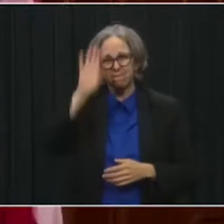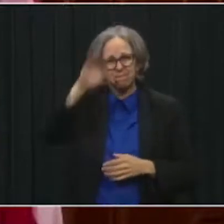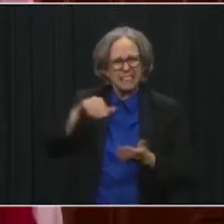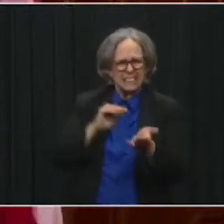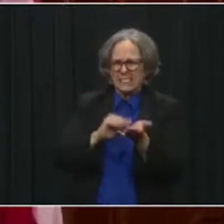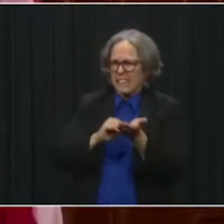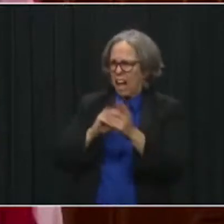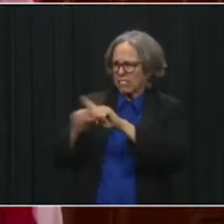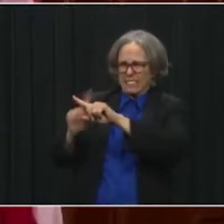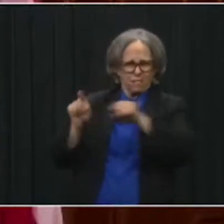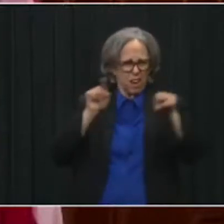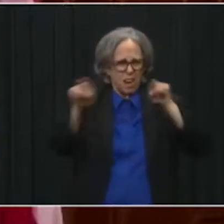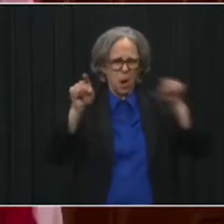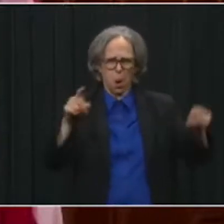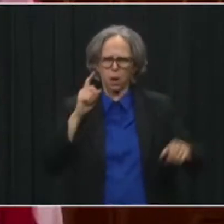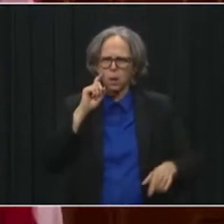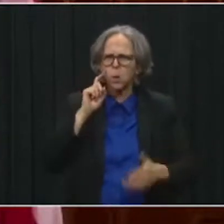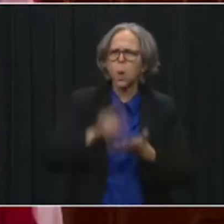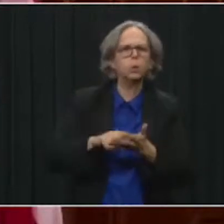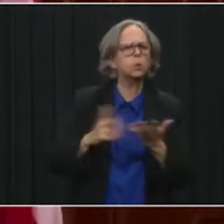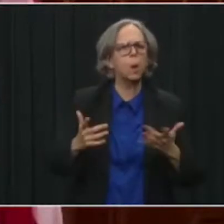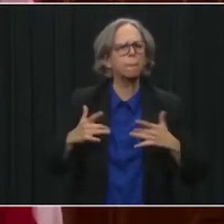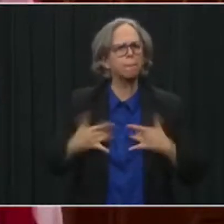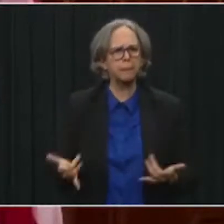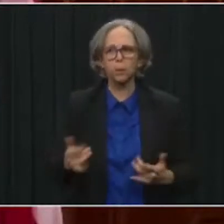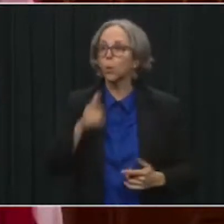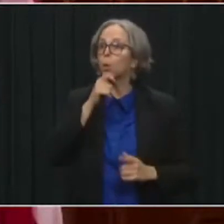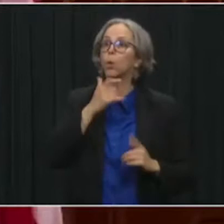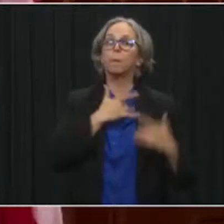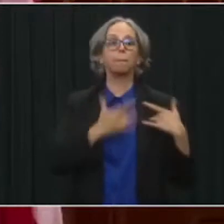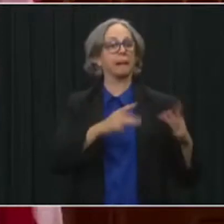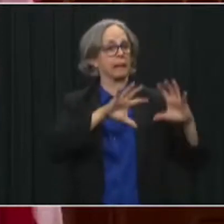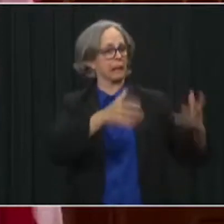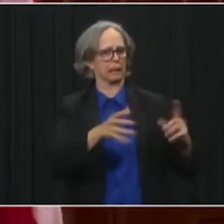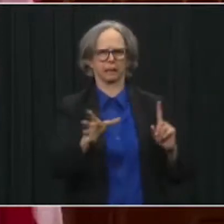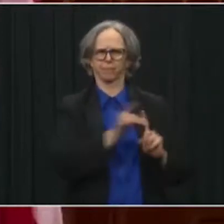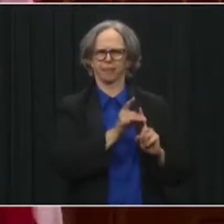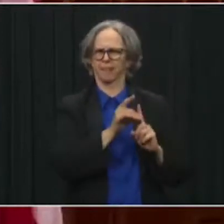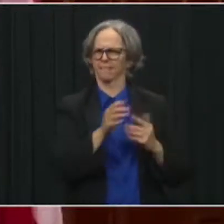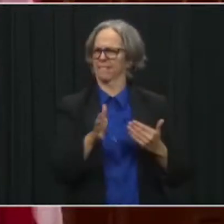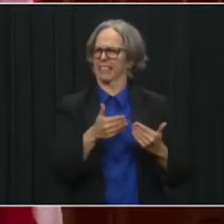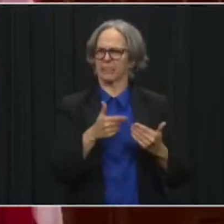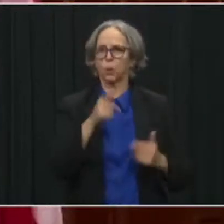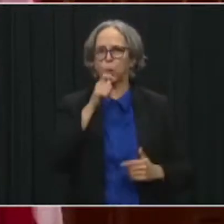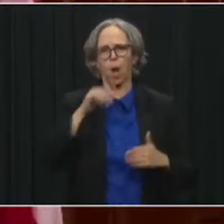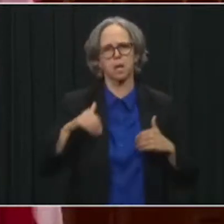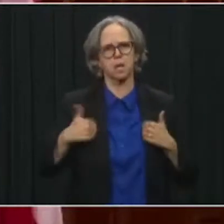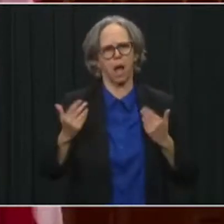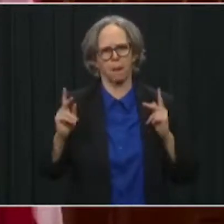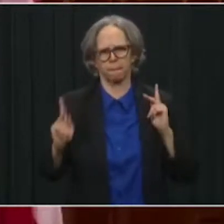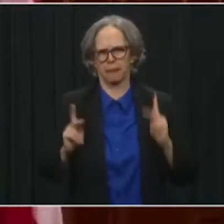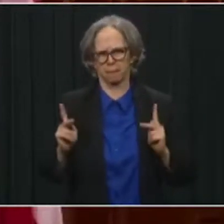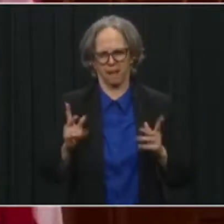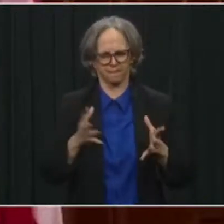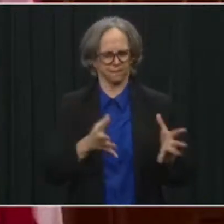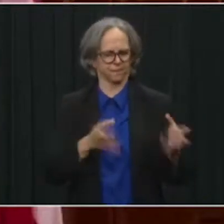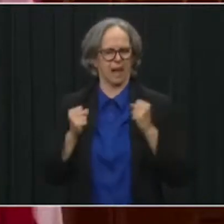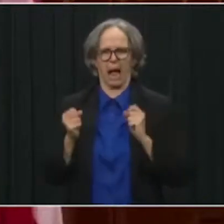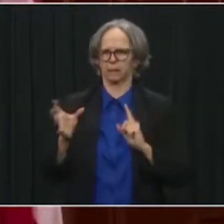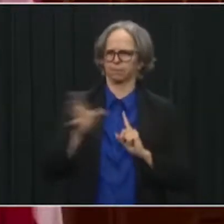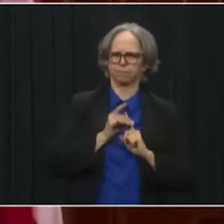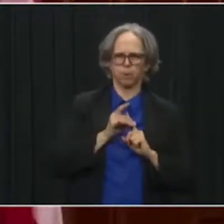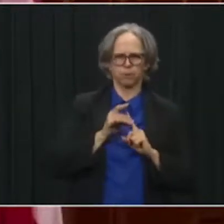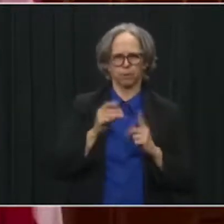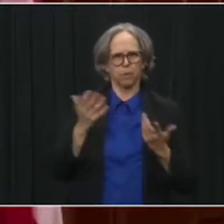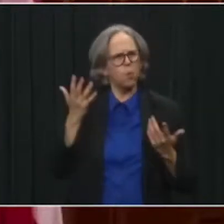people. When they go to that hospital, they're getting sicker quicker, and it's believed that that viral load, increase in the viral load,